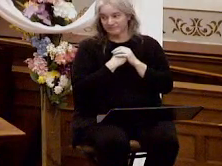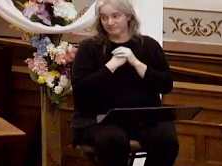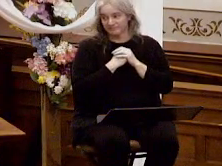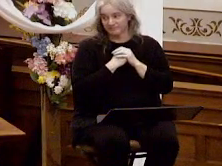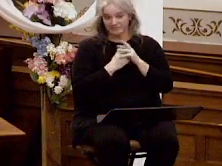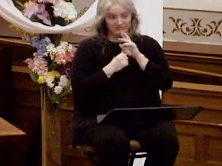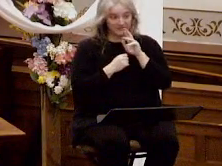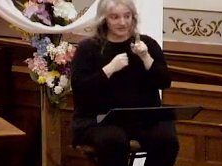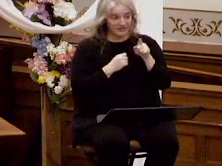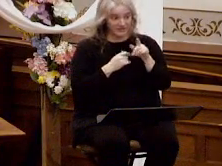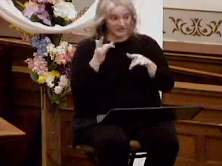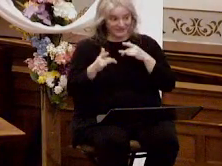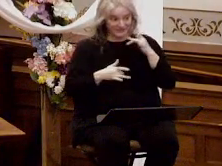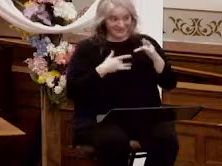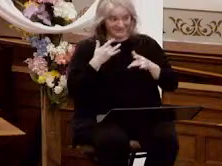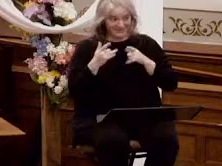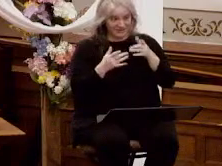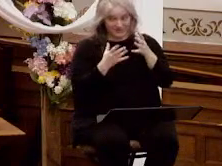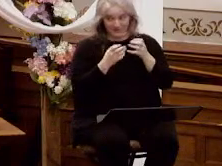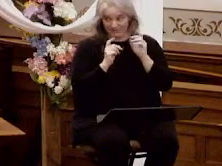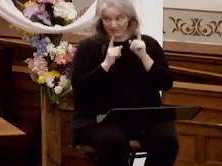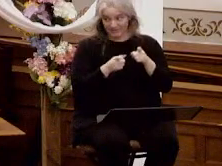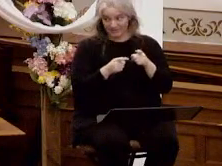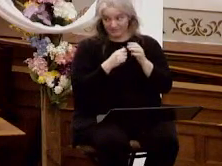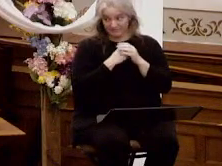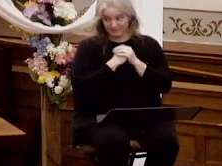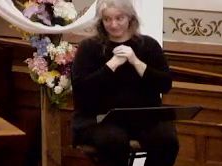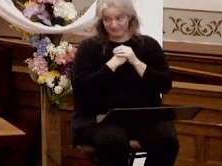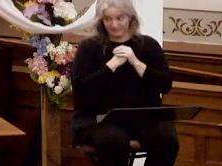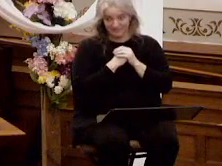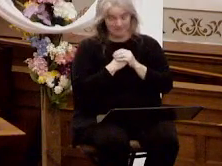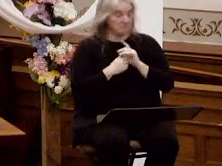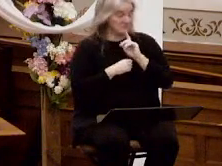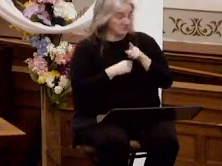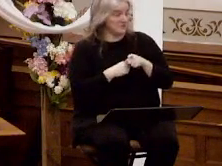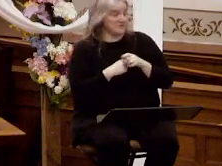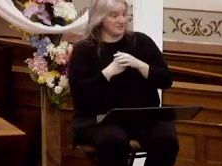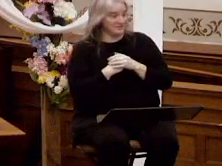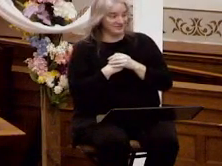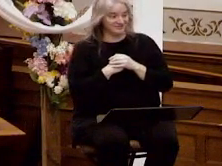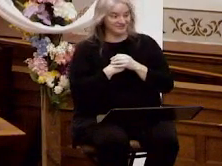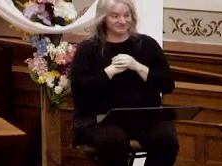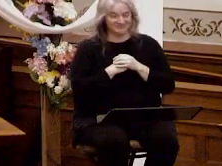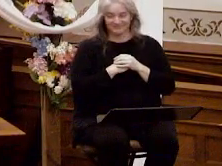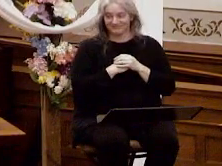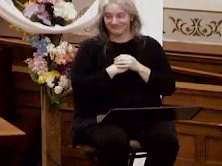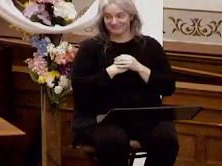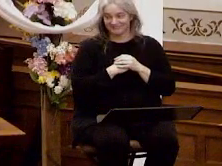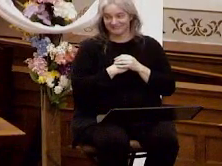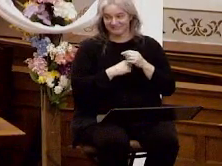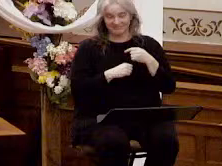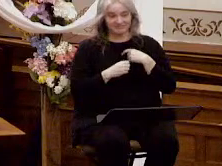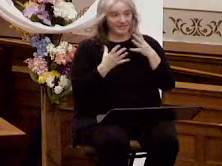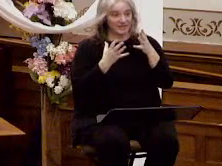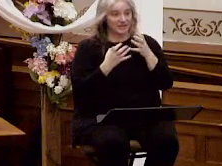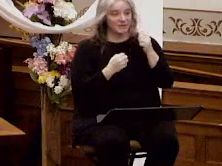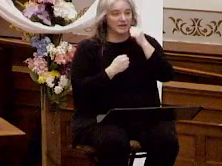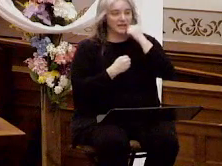Are you excited? Yeah. You want to go? Sure. All right. I want